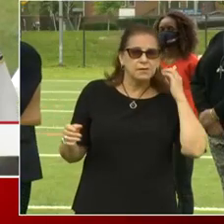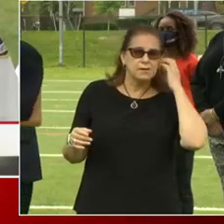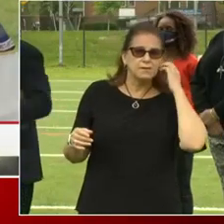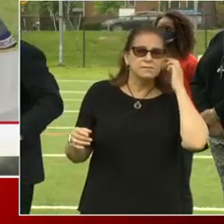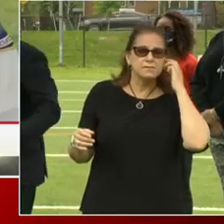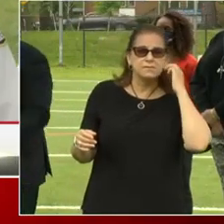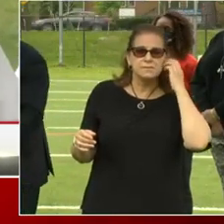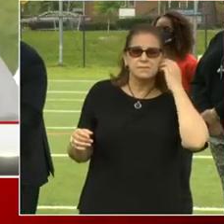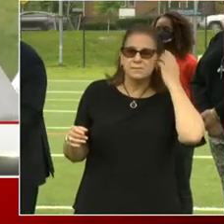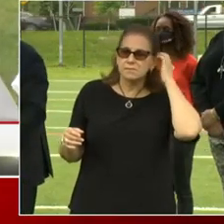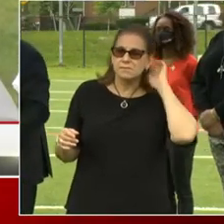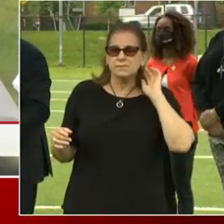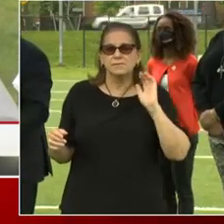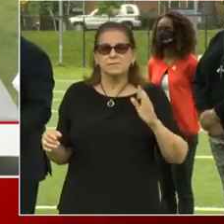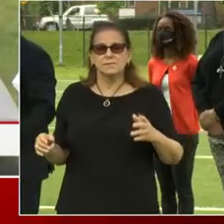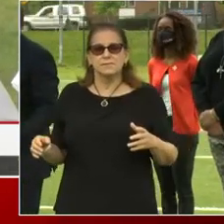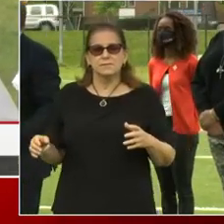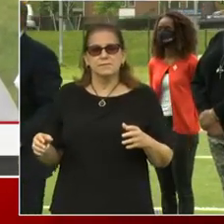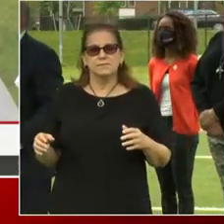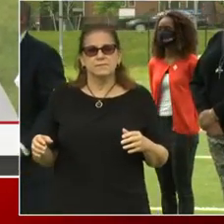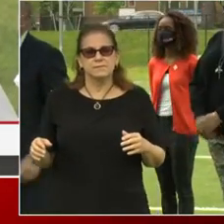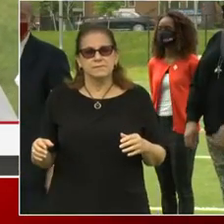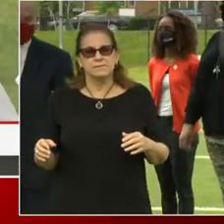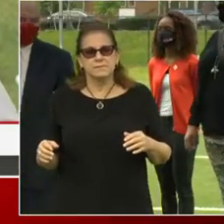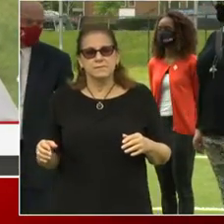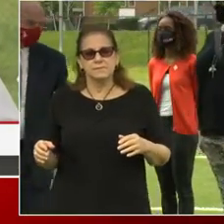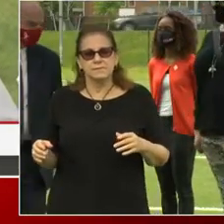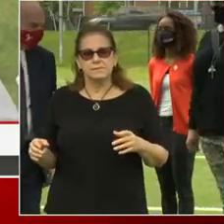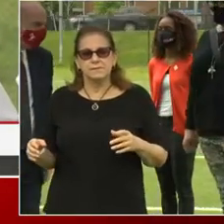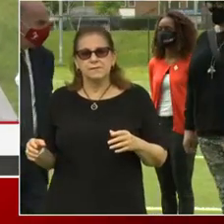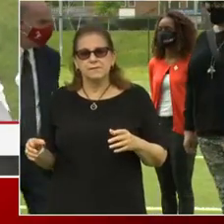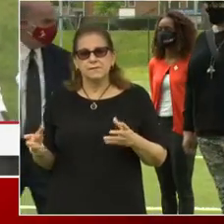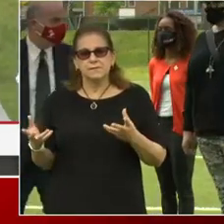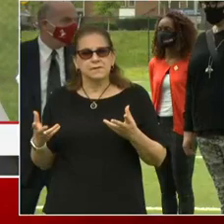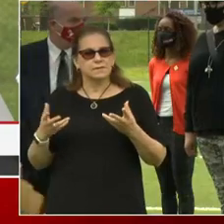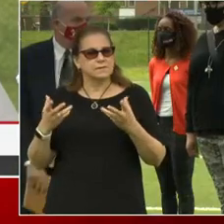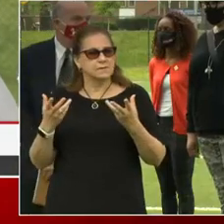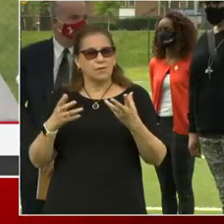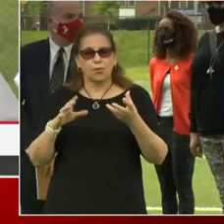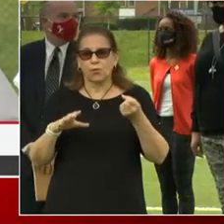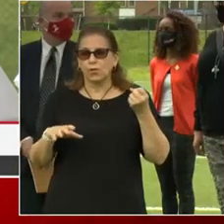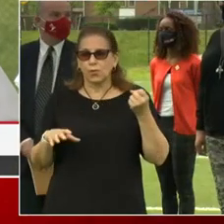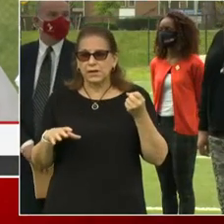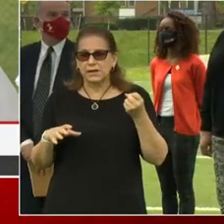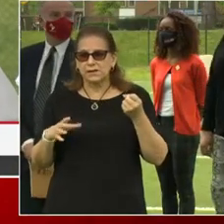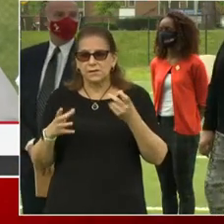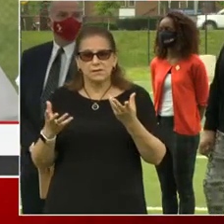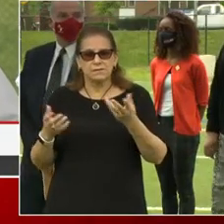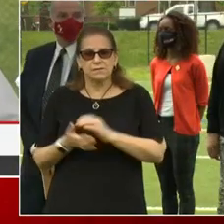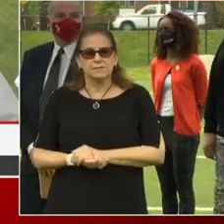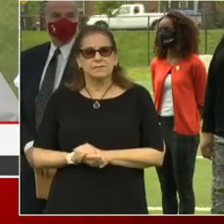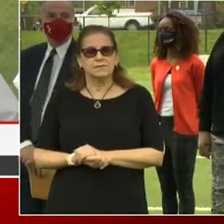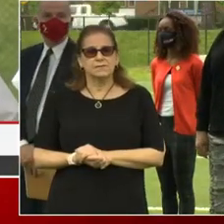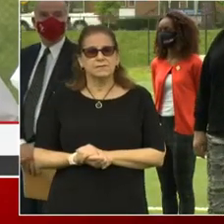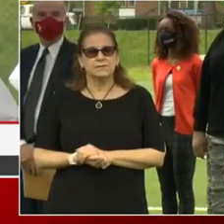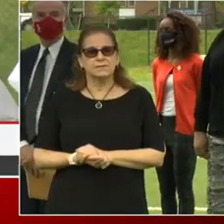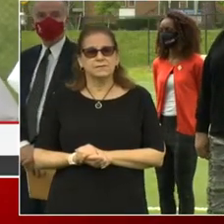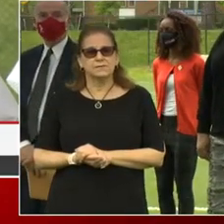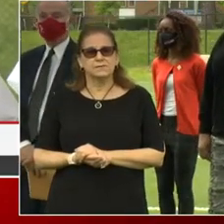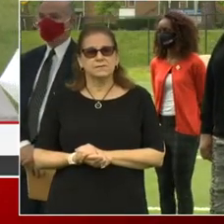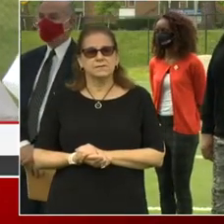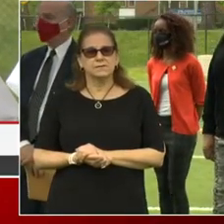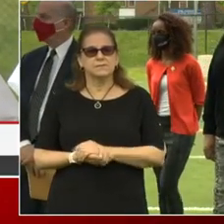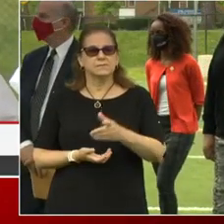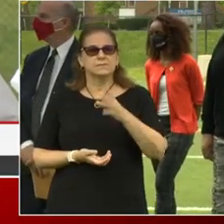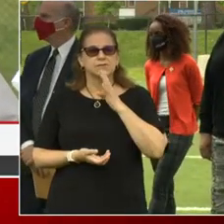sometimes withheld. Obviously, it needs to be withheld in some instances, but I was just wondering, and the example I'll just give is that other